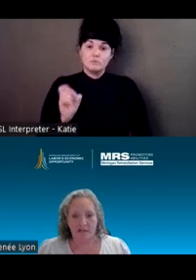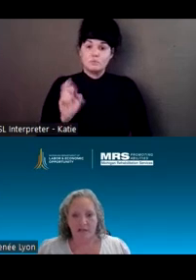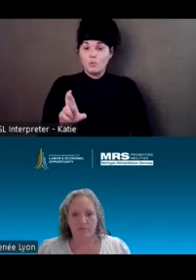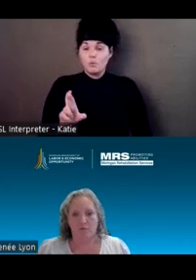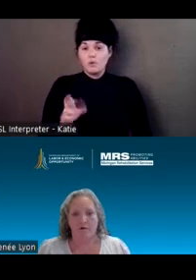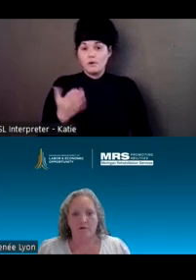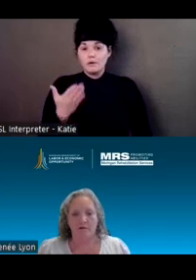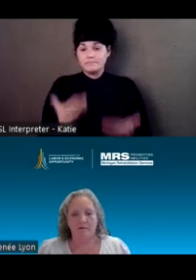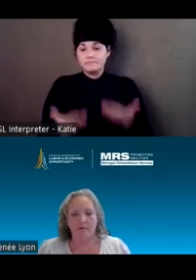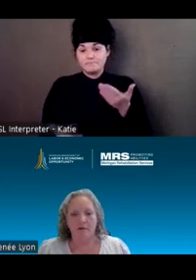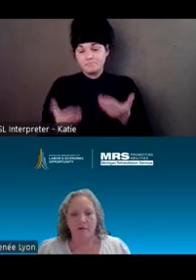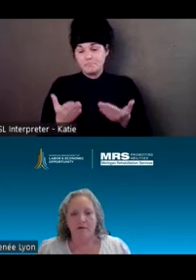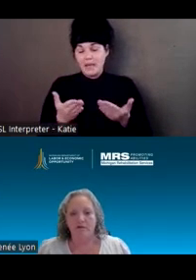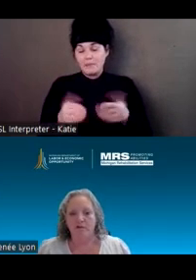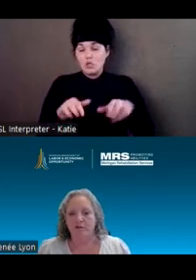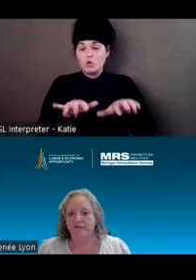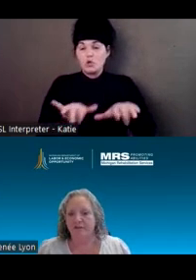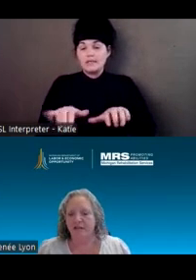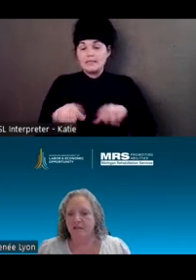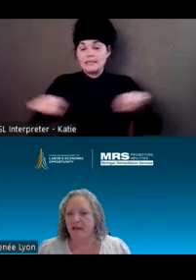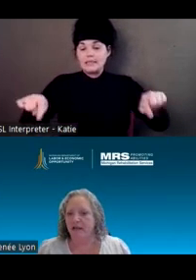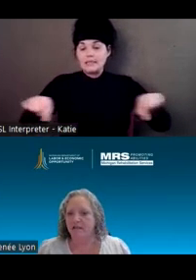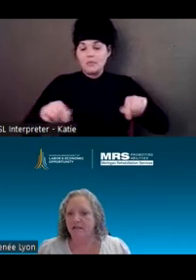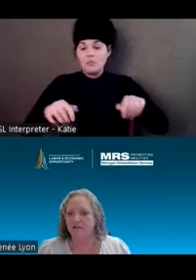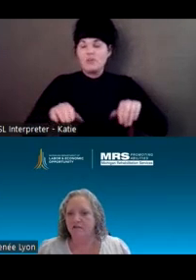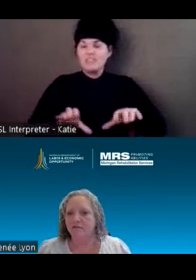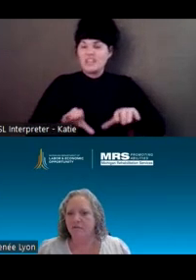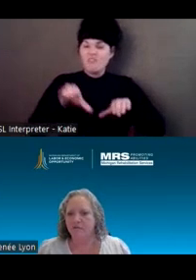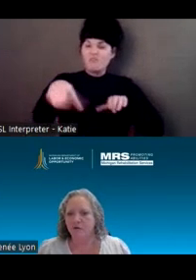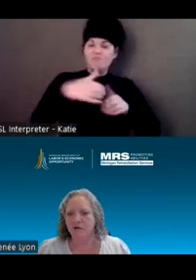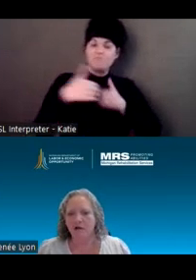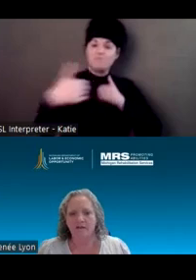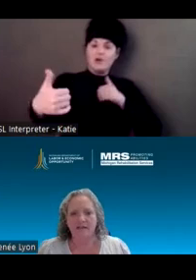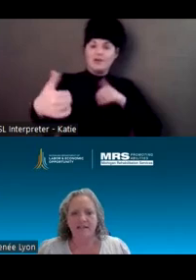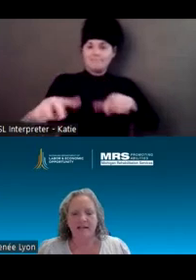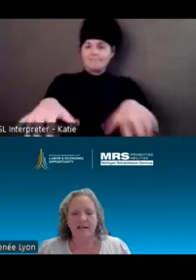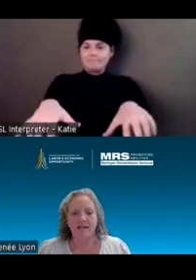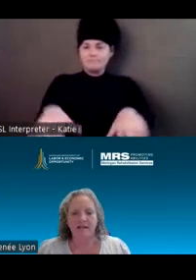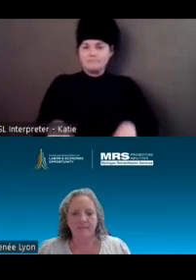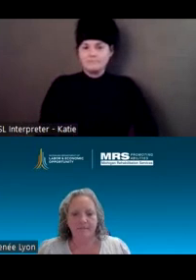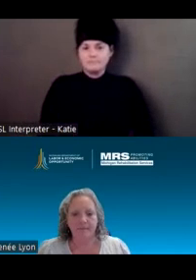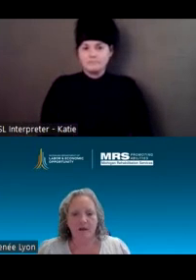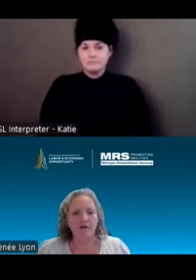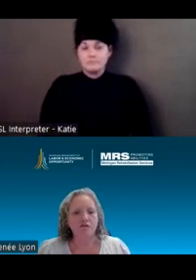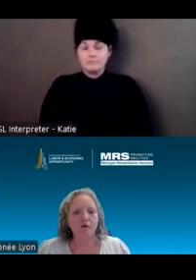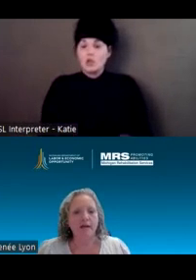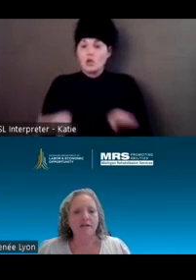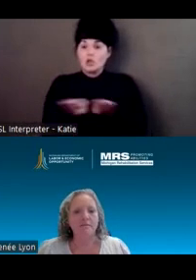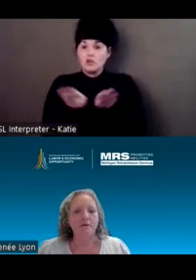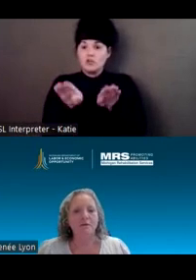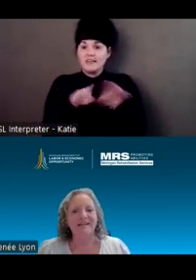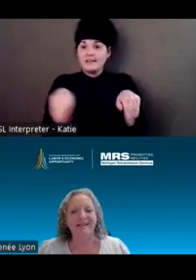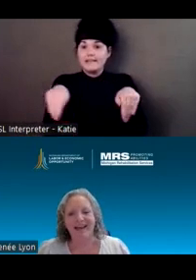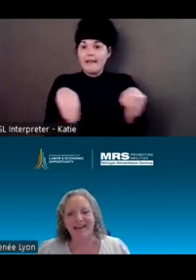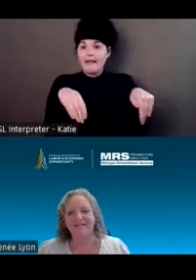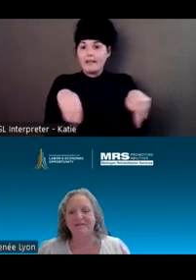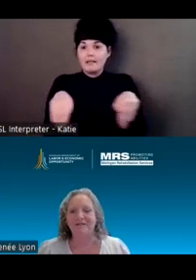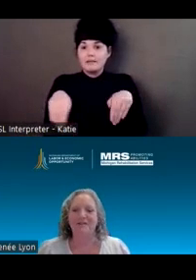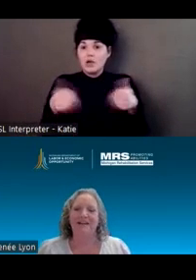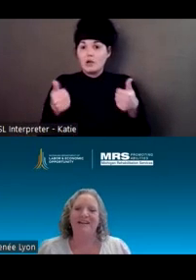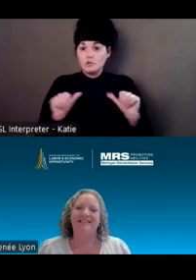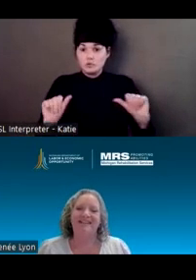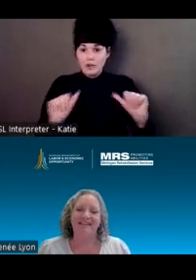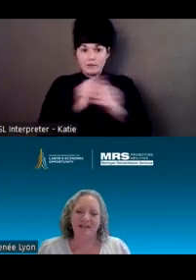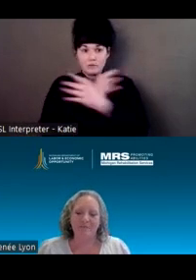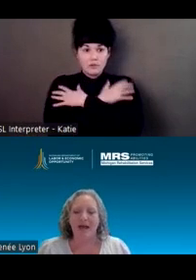the keyboard? Do your feet not touch the floor? Are they dangling? Are you trying to be relaxed